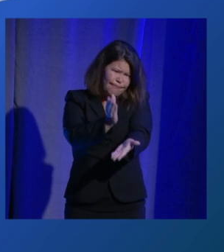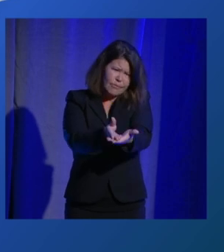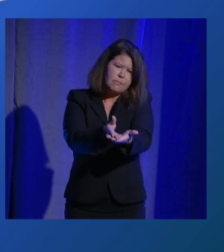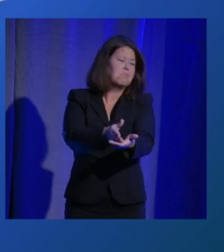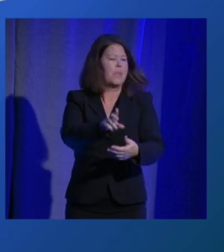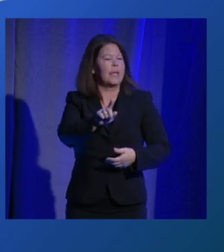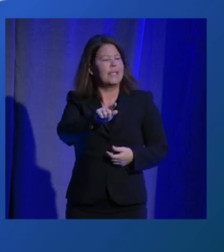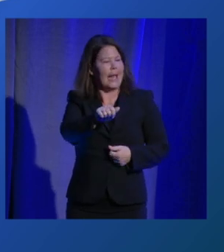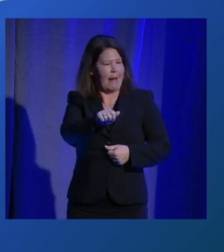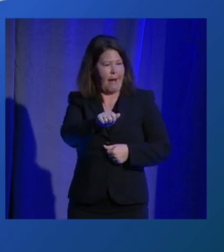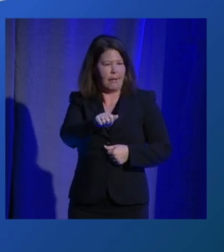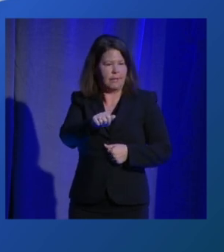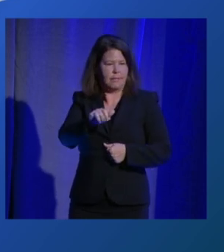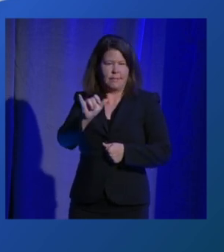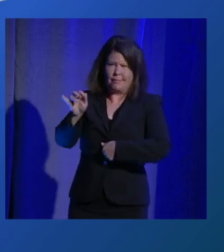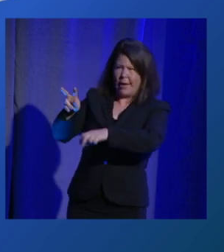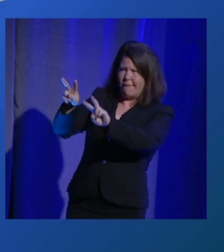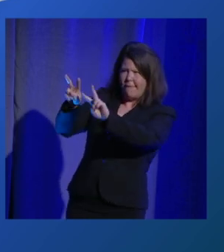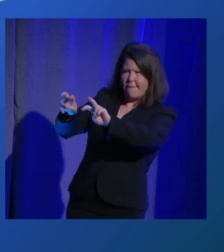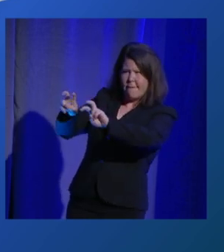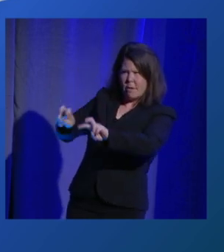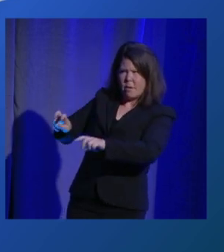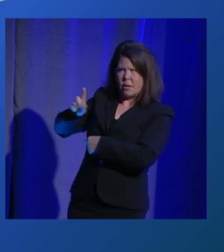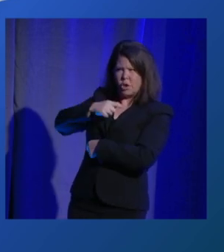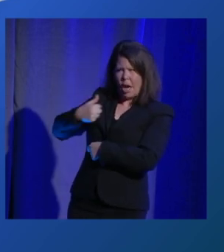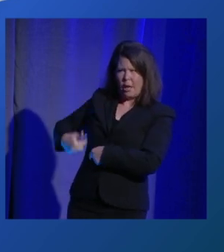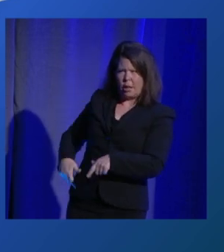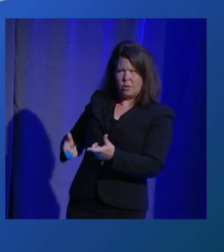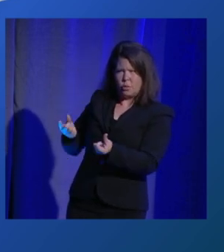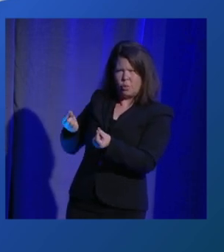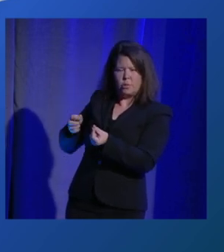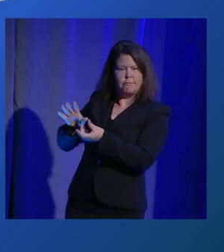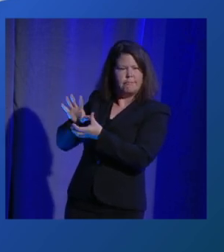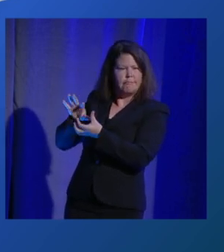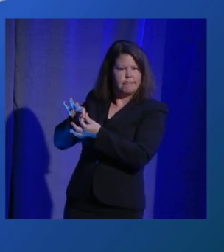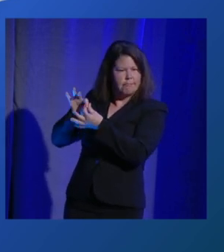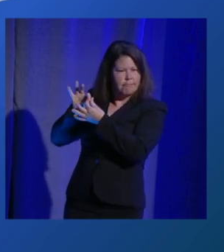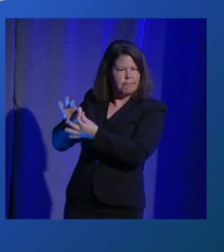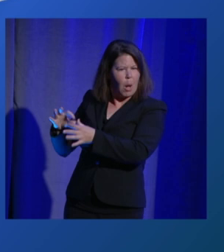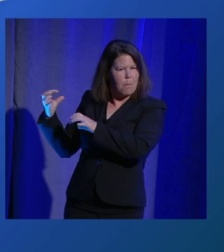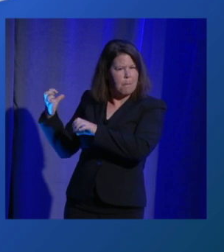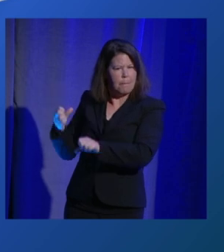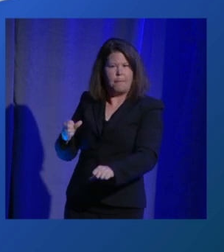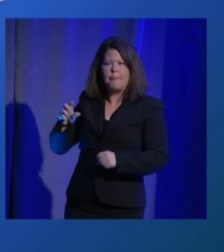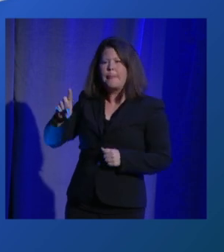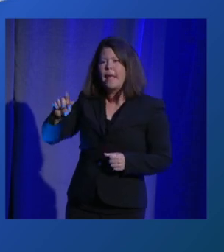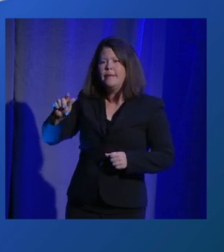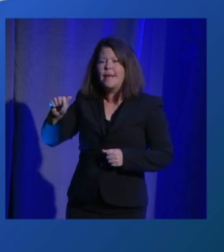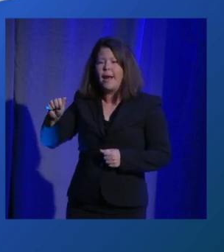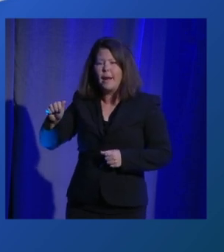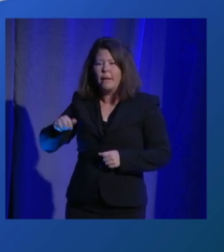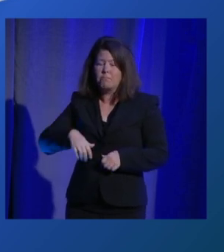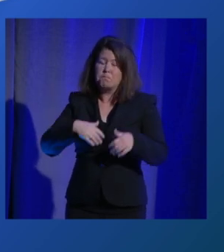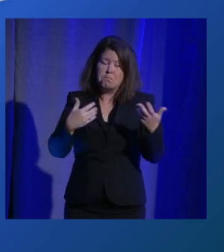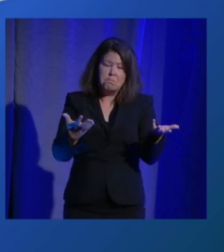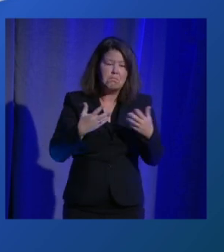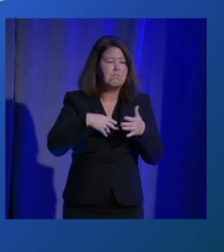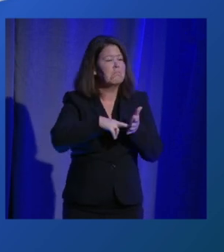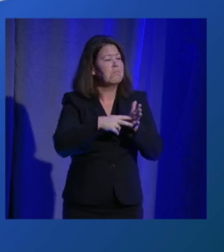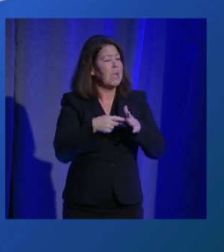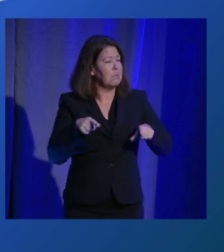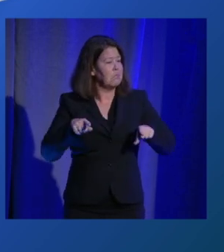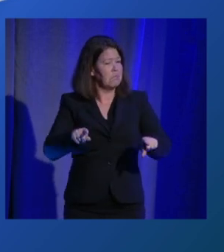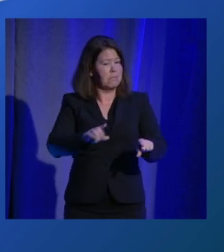Chinese are doing it's all about the data and what did the chat GPT team do they